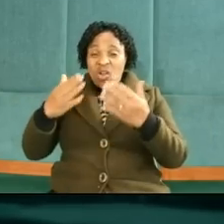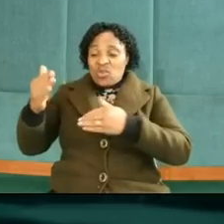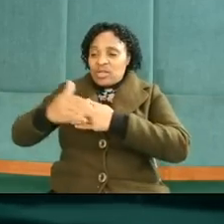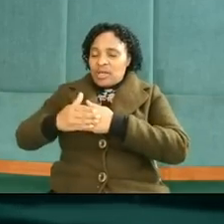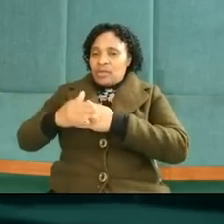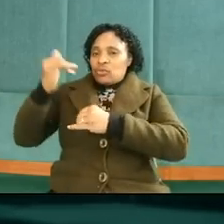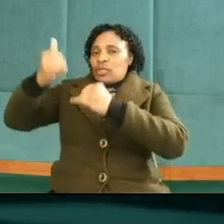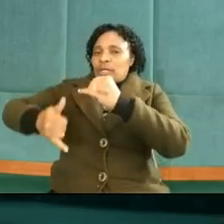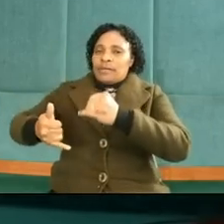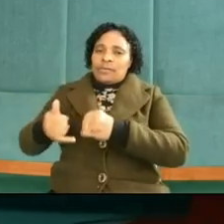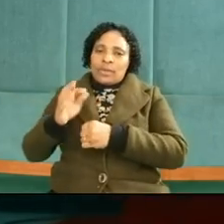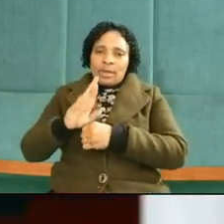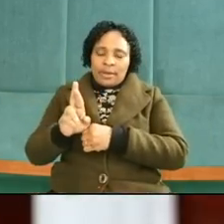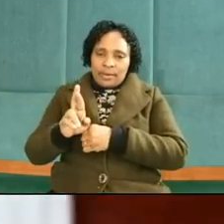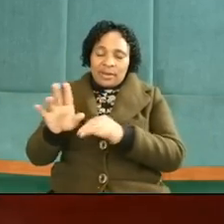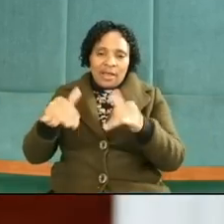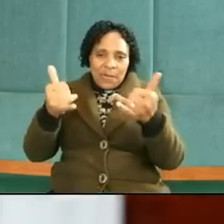end.